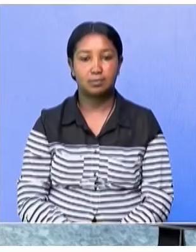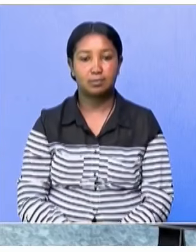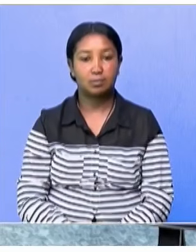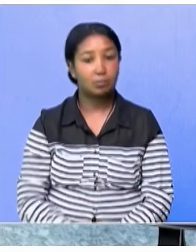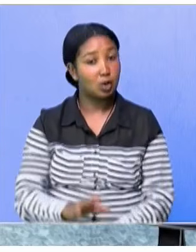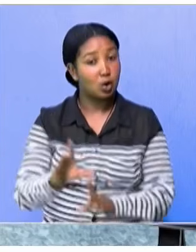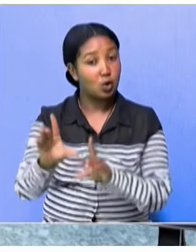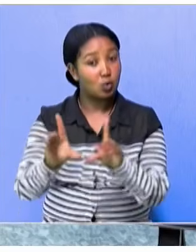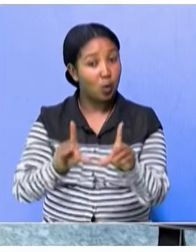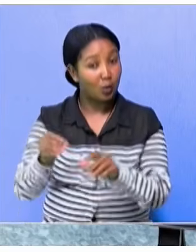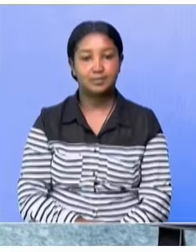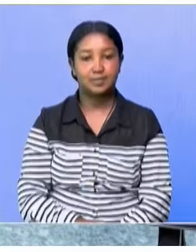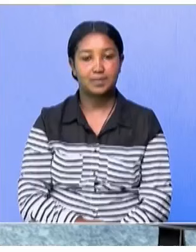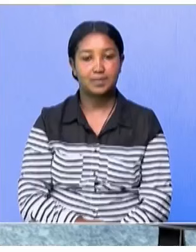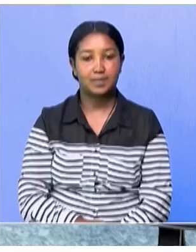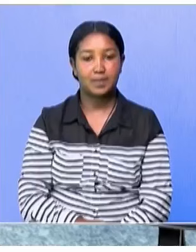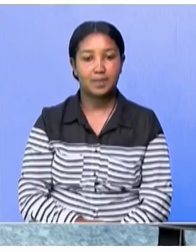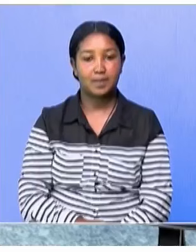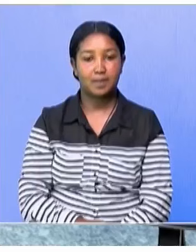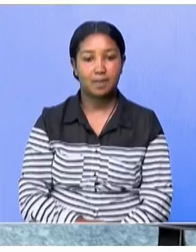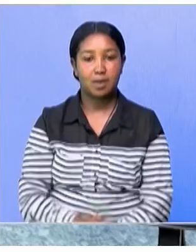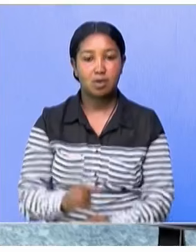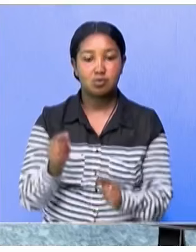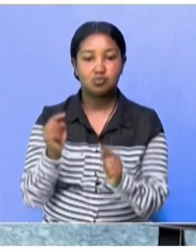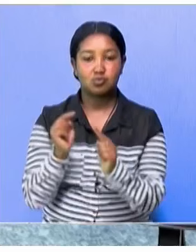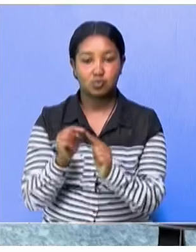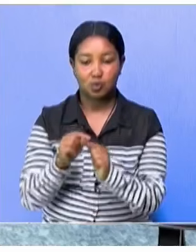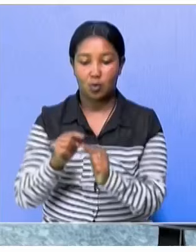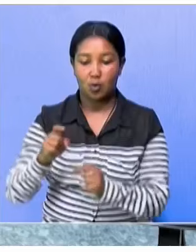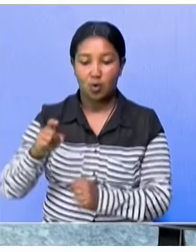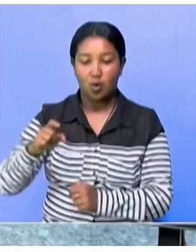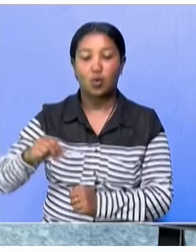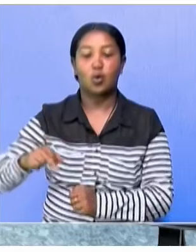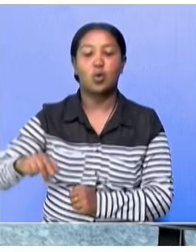Don't forget to cross